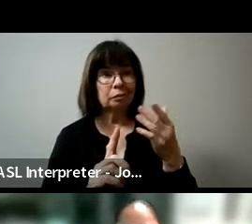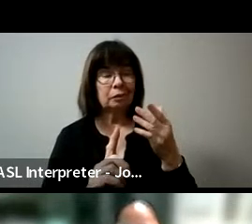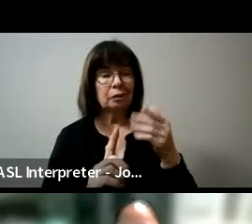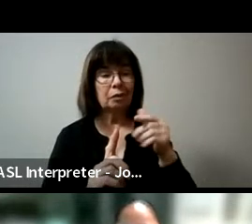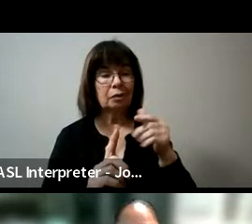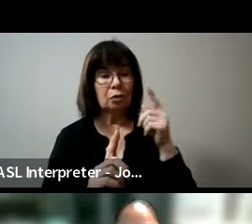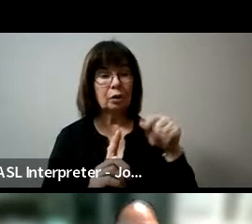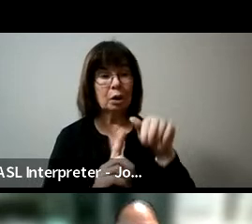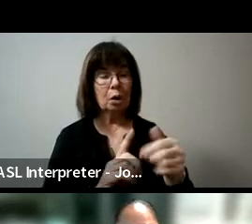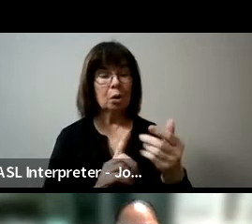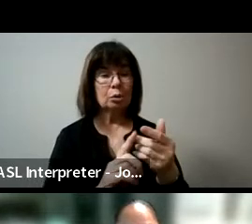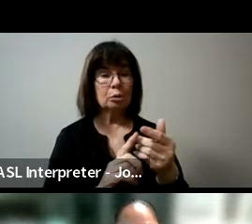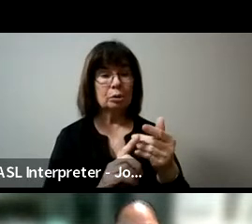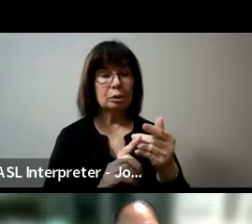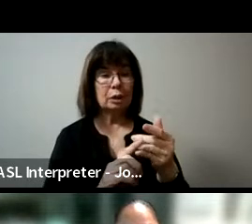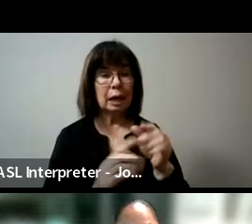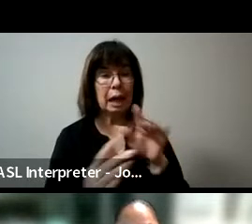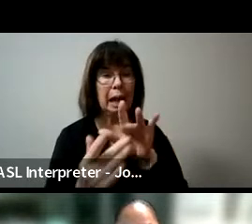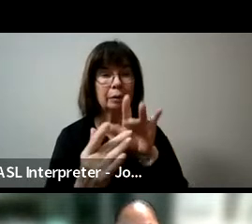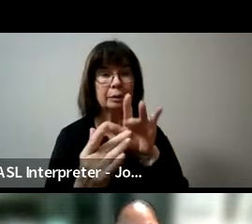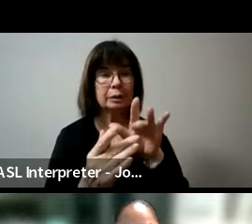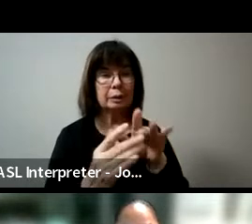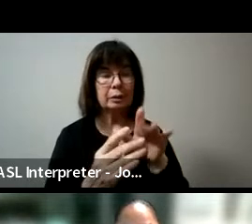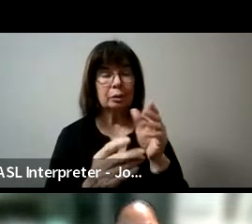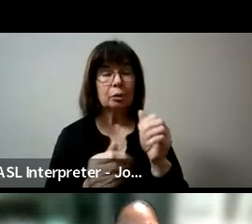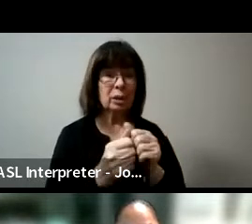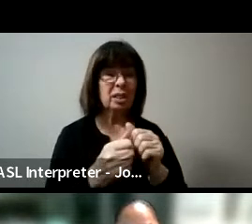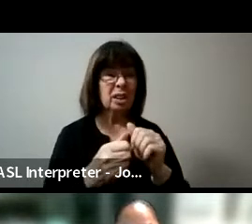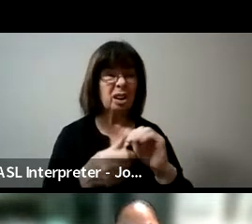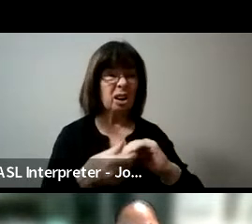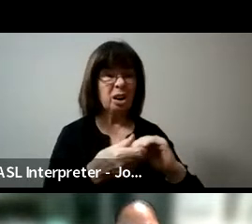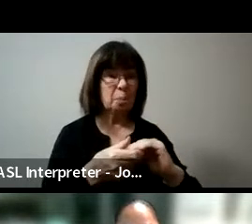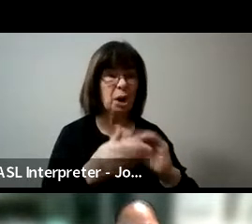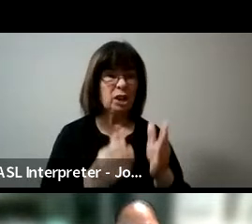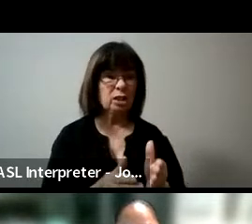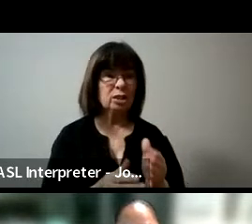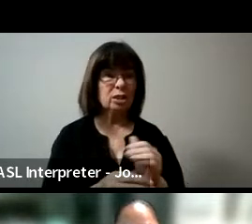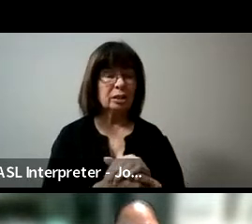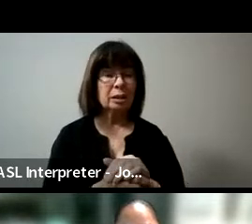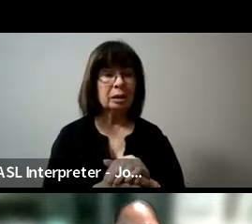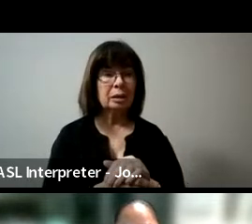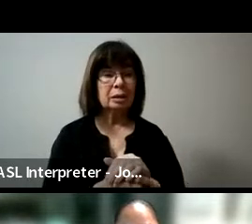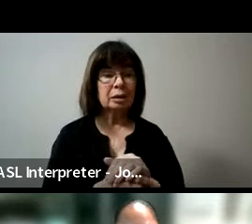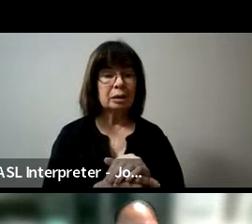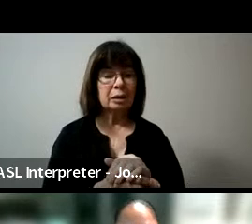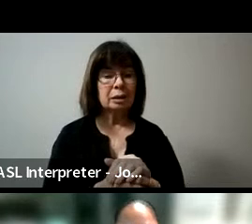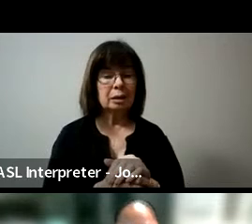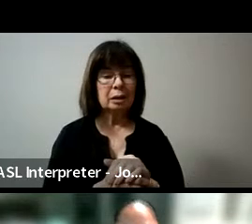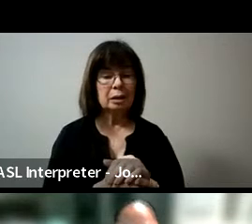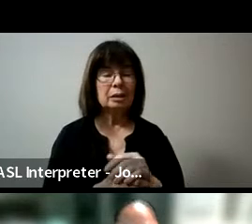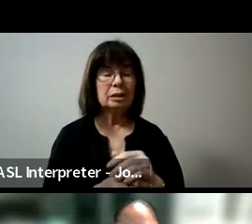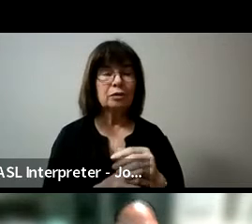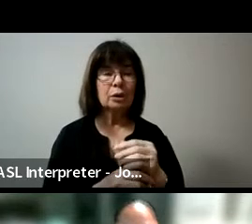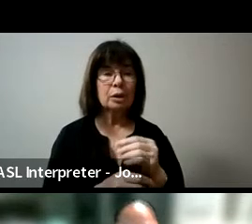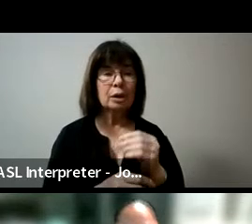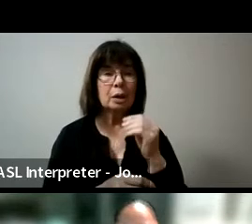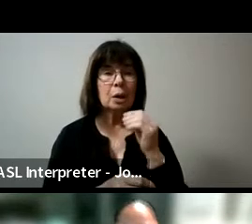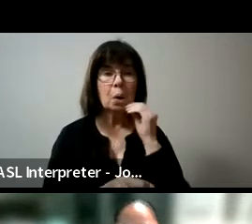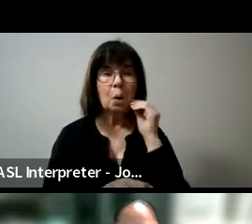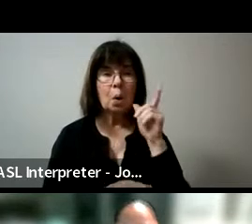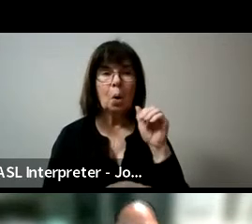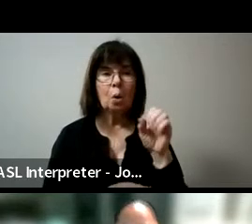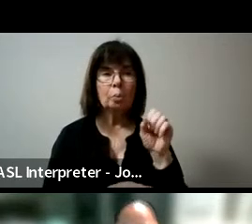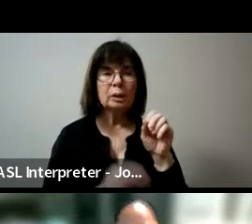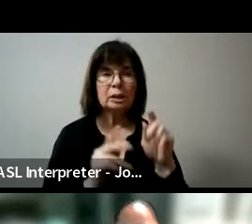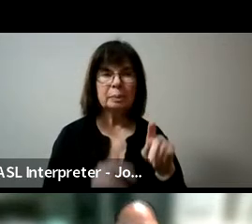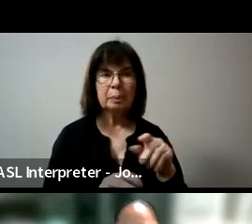efforts, specifically with the 8 community partners that I mentioned earlier, is for the homeless population.